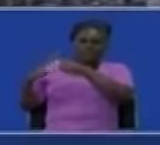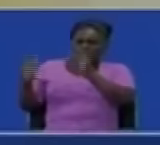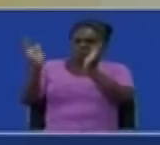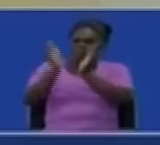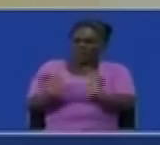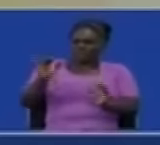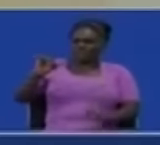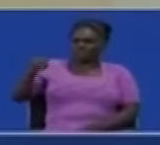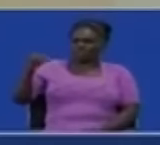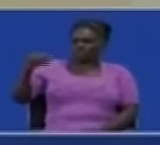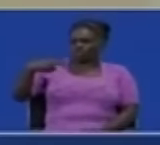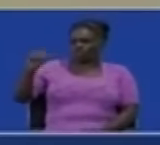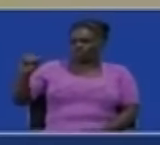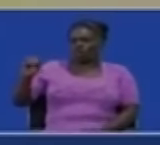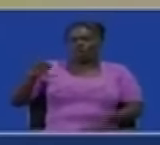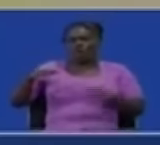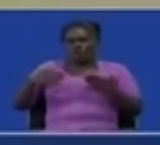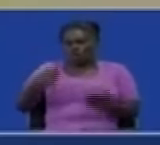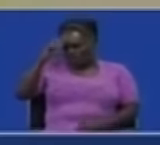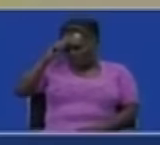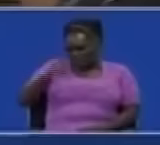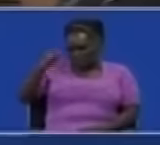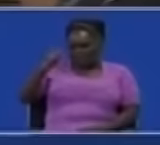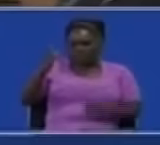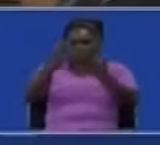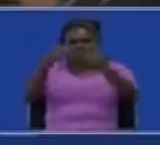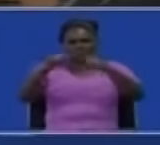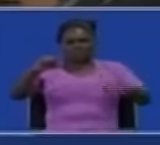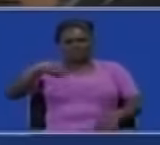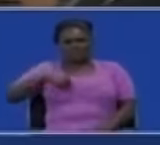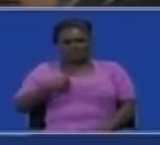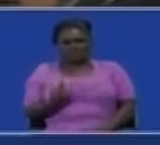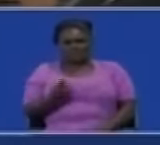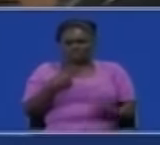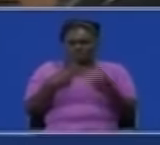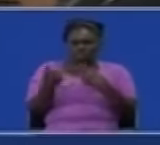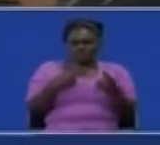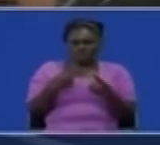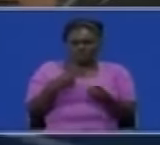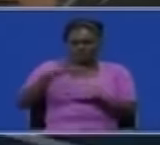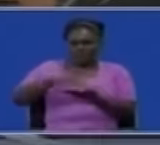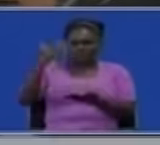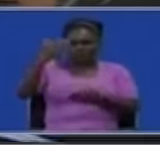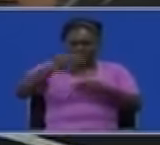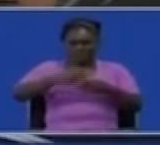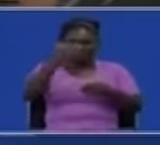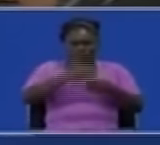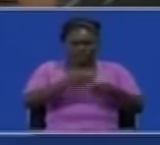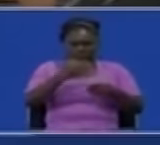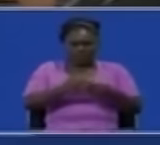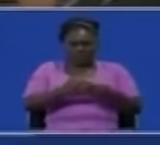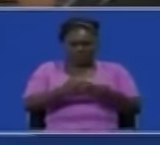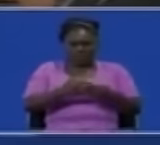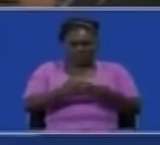Joho to perhaps give more regard to the presidency. Since he keeps talking of having a big envelope, go and employ your people. Why should we